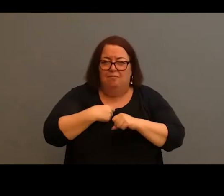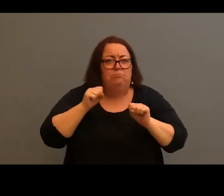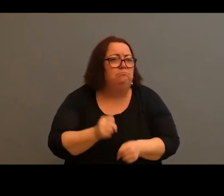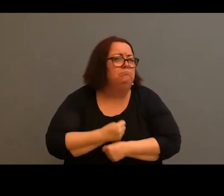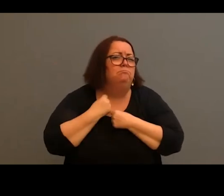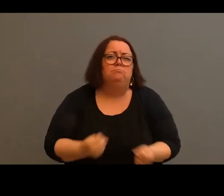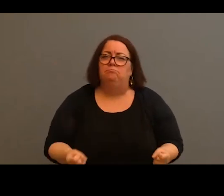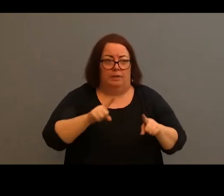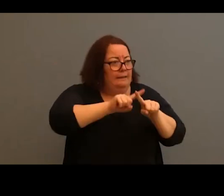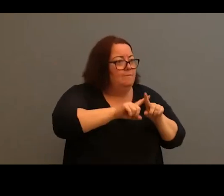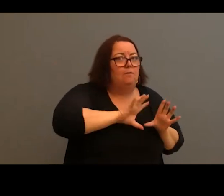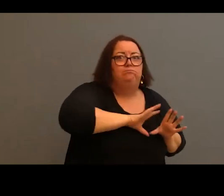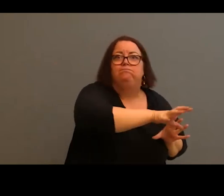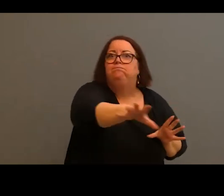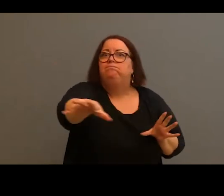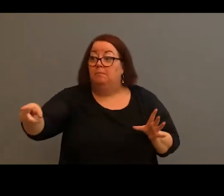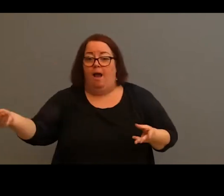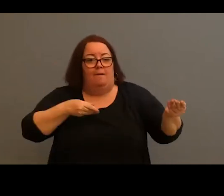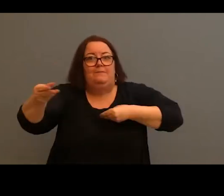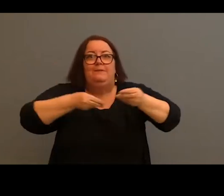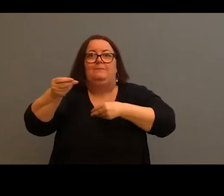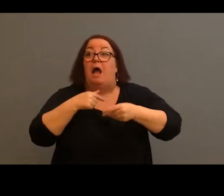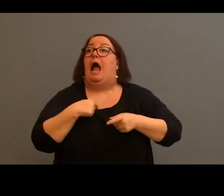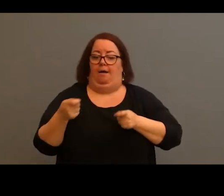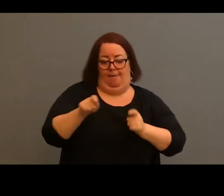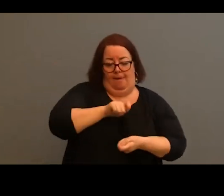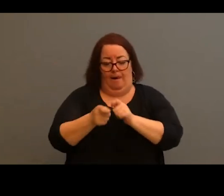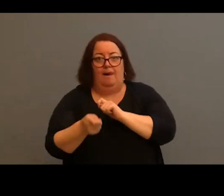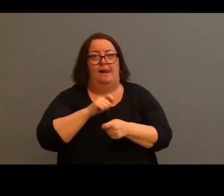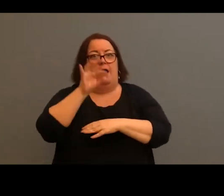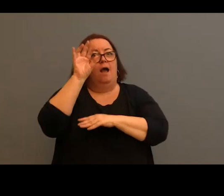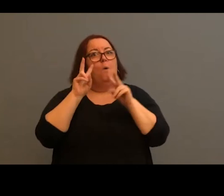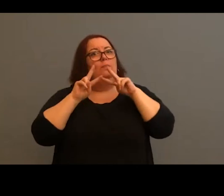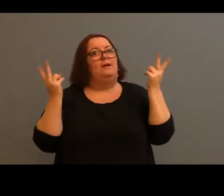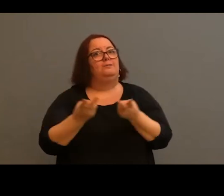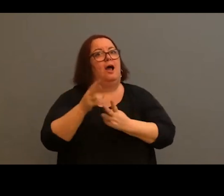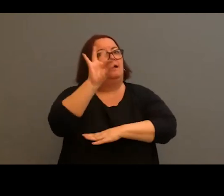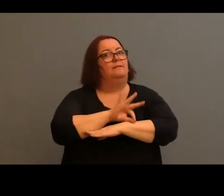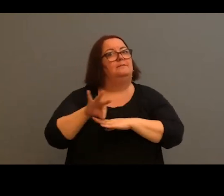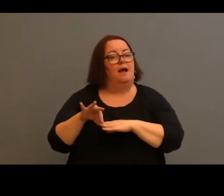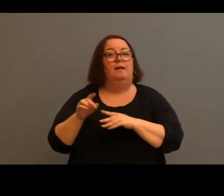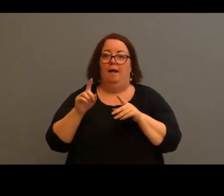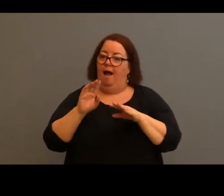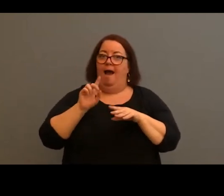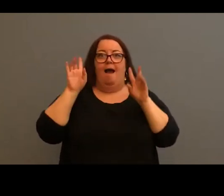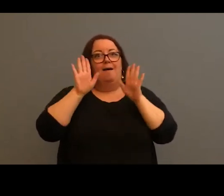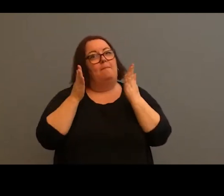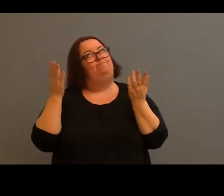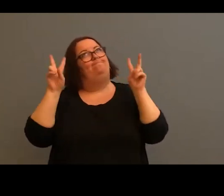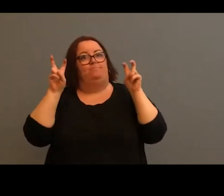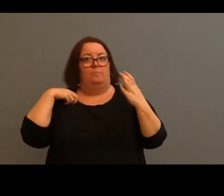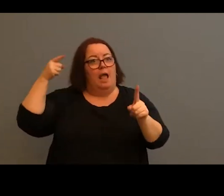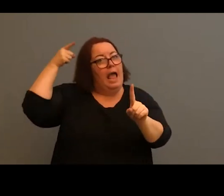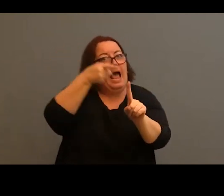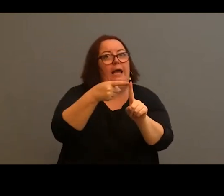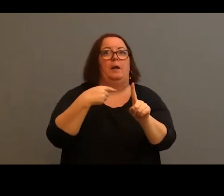agencies working together. We need civil society, local municipalities, and research institutes. We need all